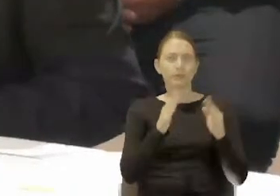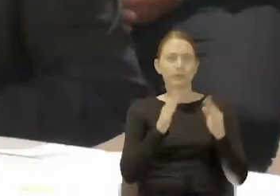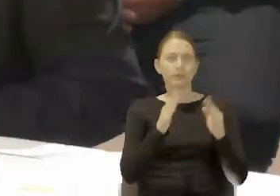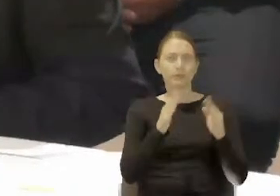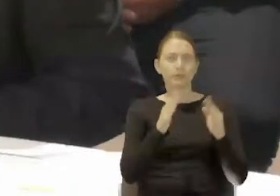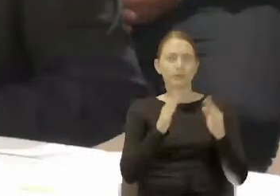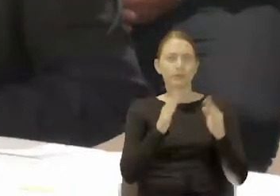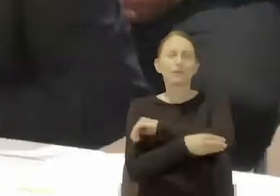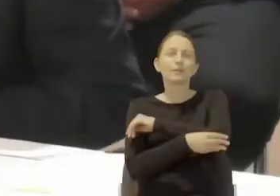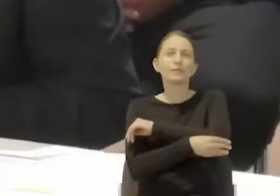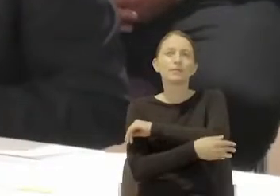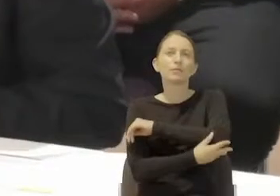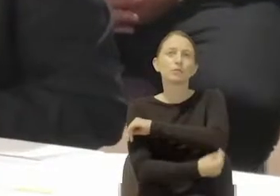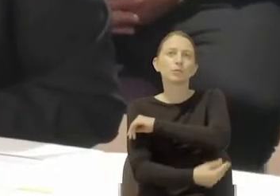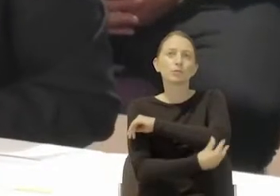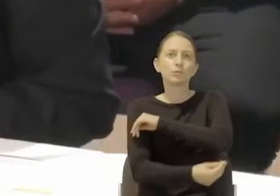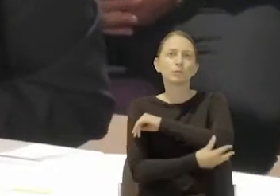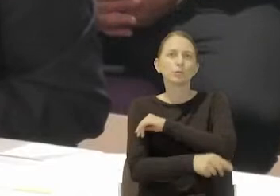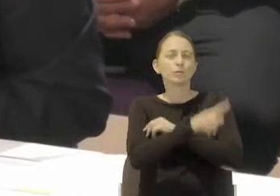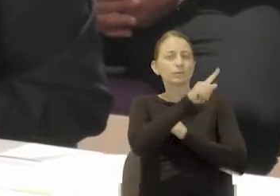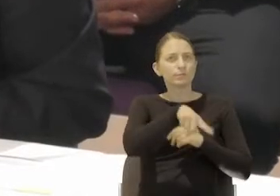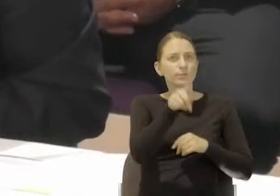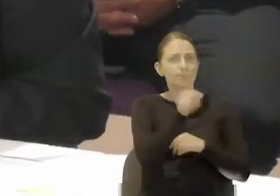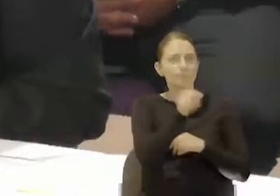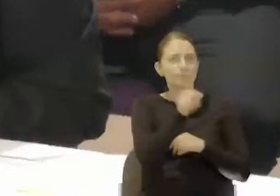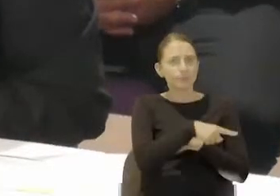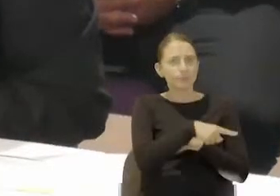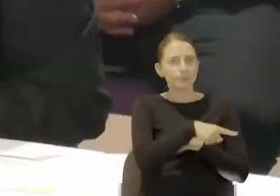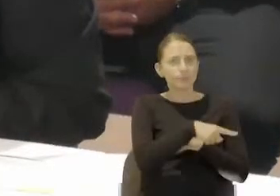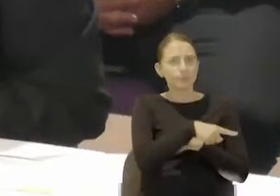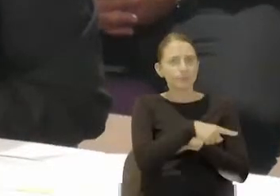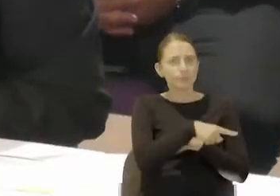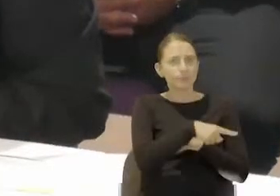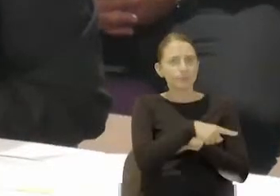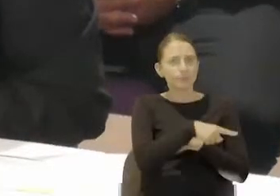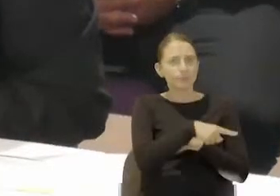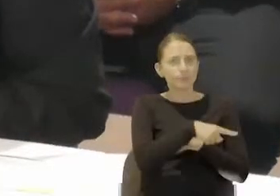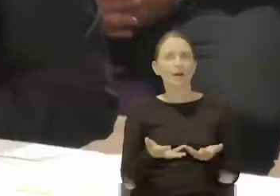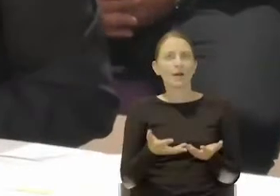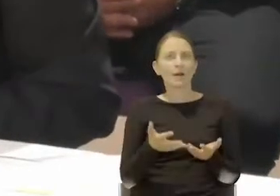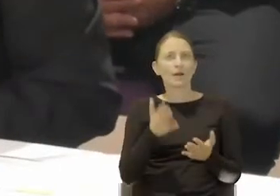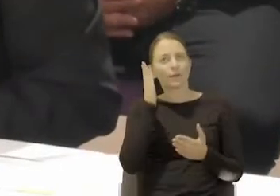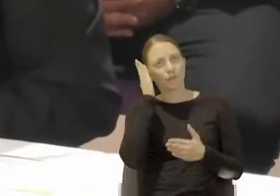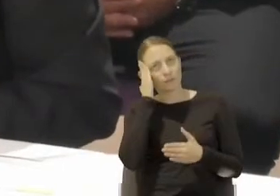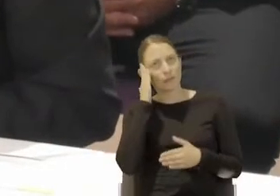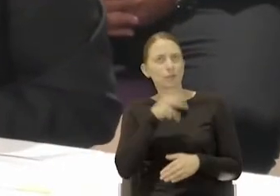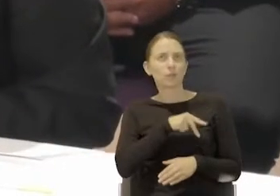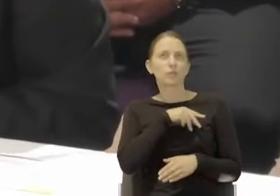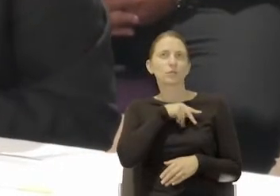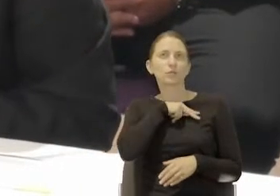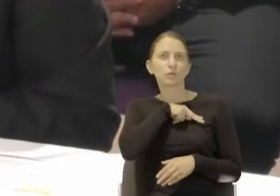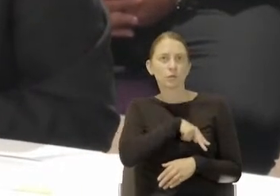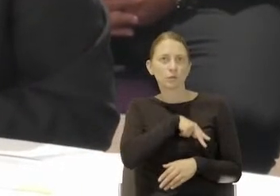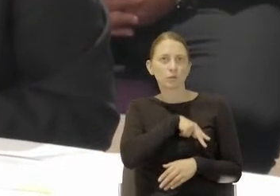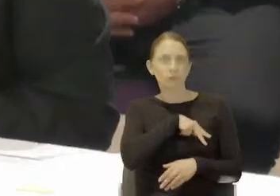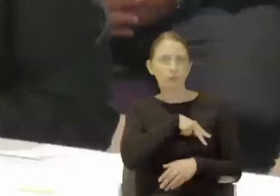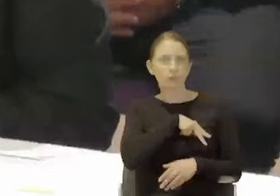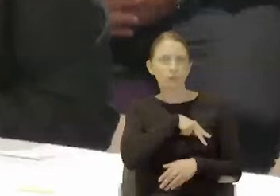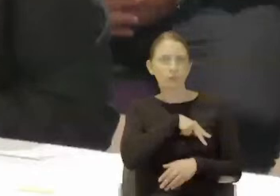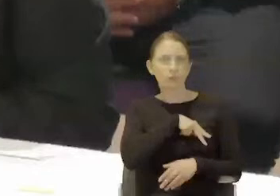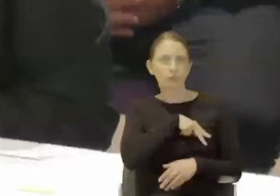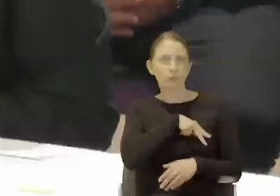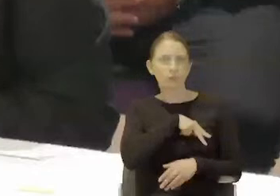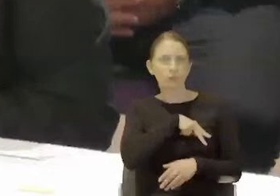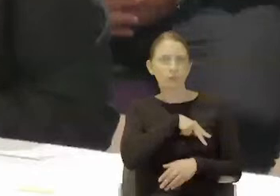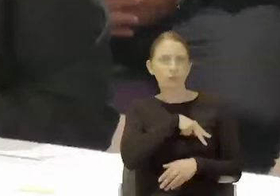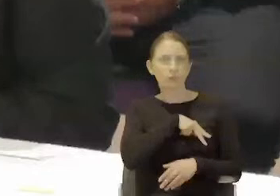is developed to stigmatize poverty, and a house is a right, and such a right should be